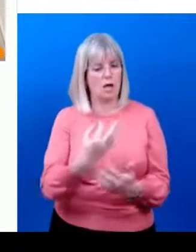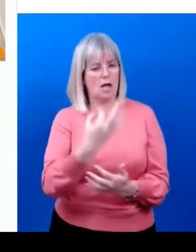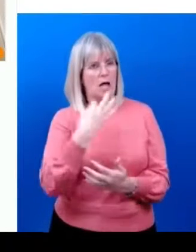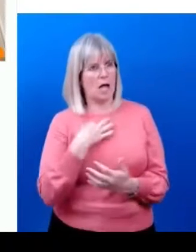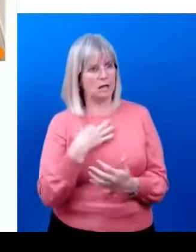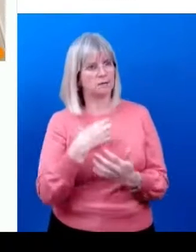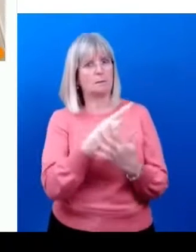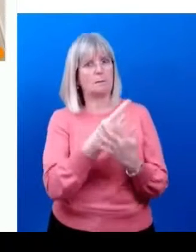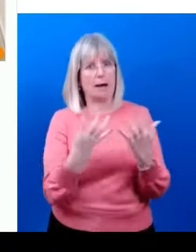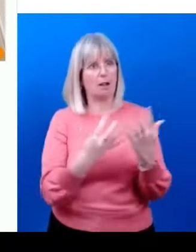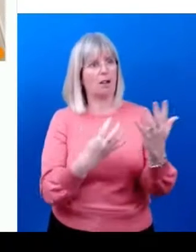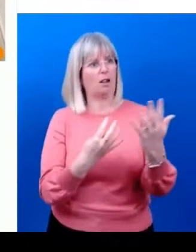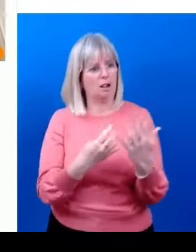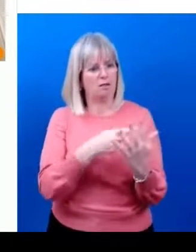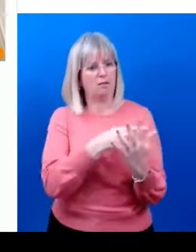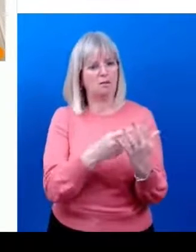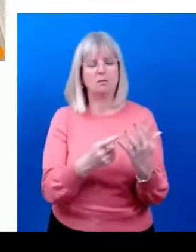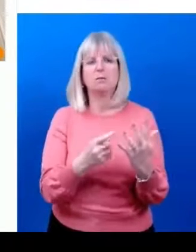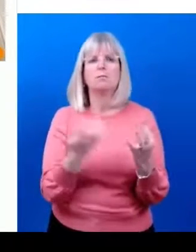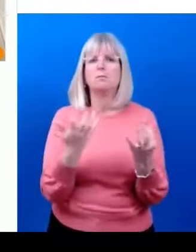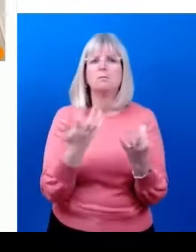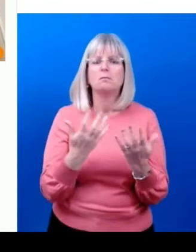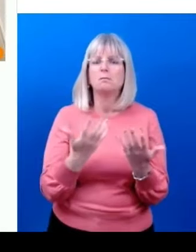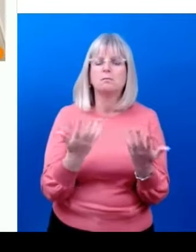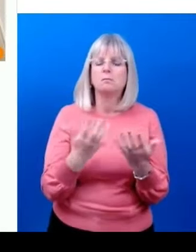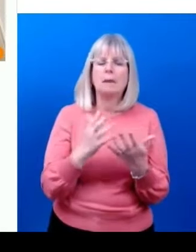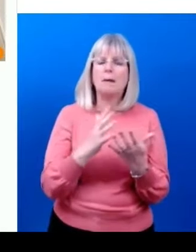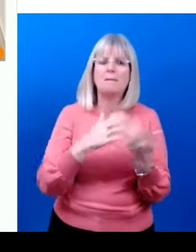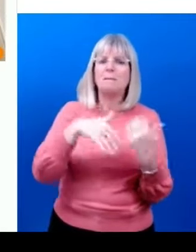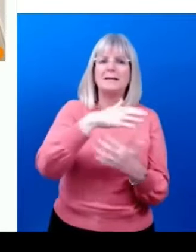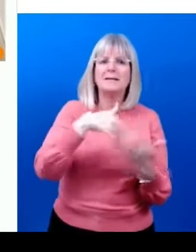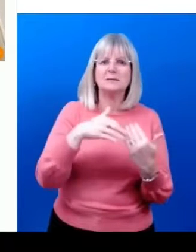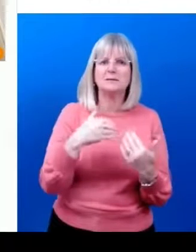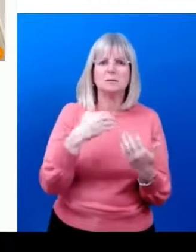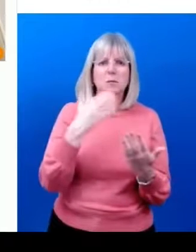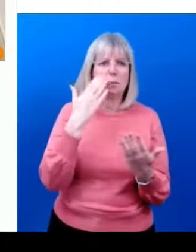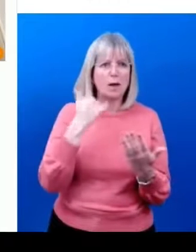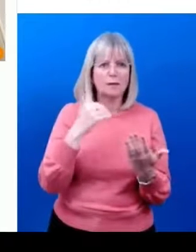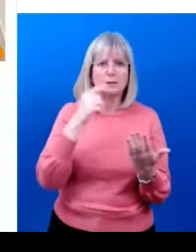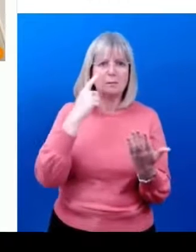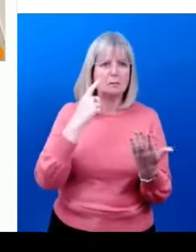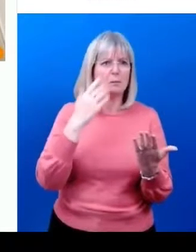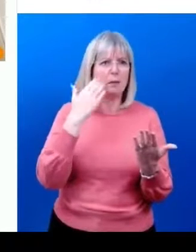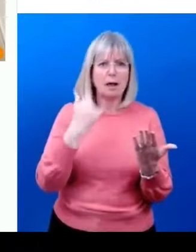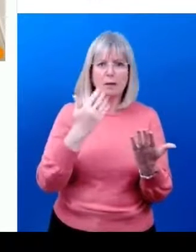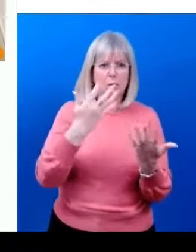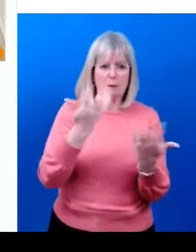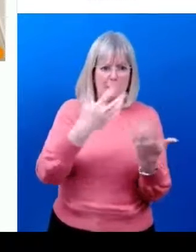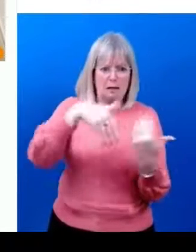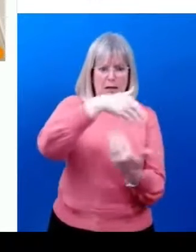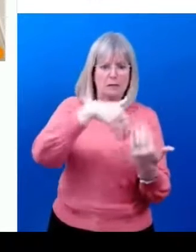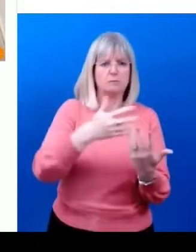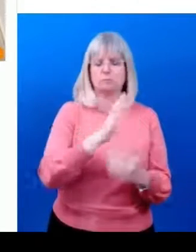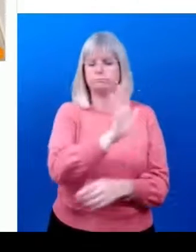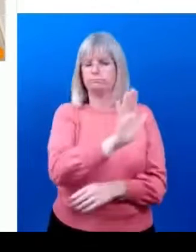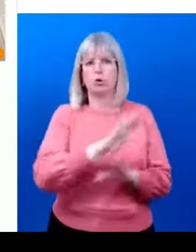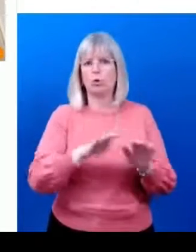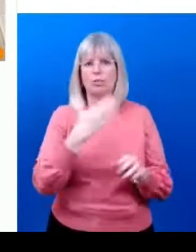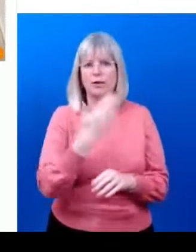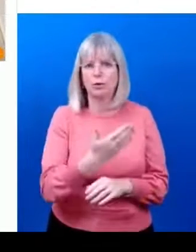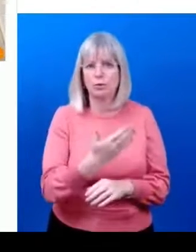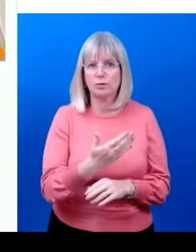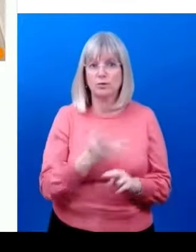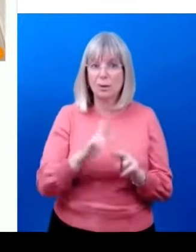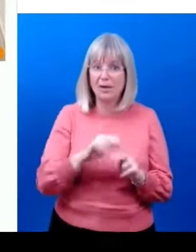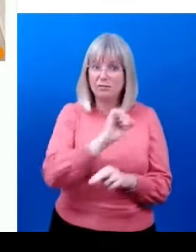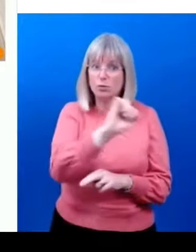just corporations, anyone doing conferences, if you're not making captioning and accessibility a priority, we're not going to go to